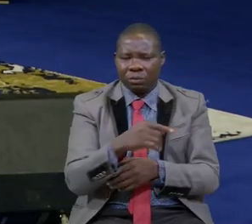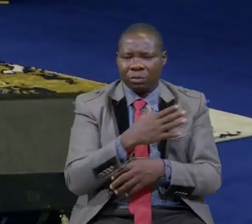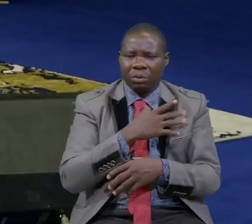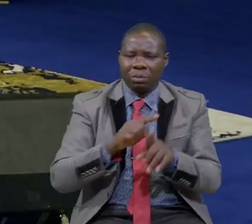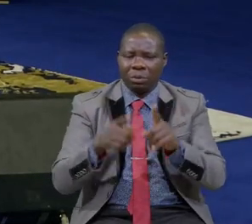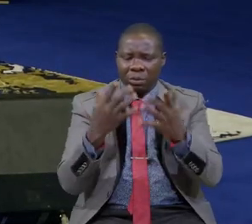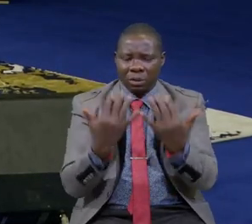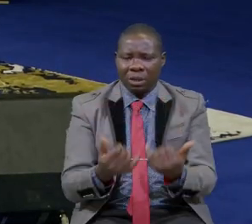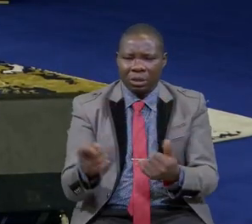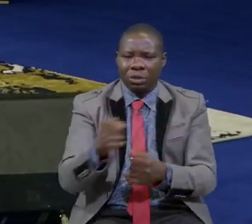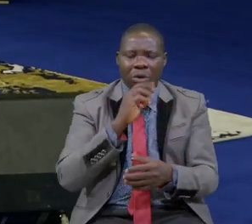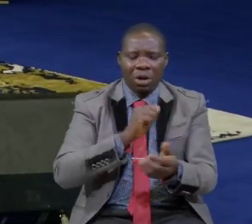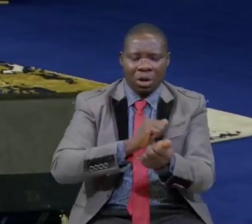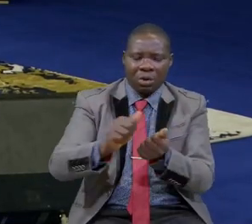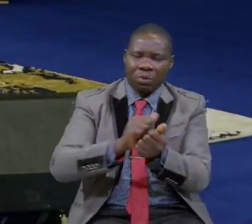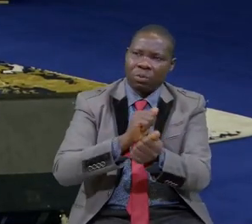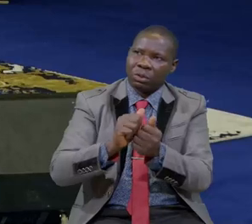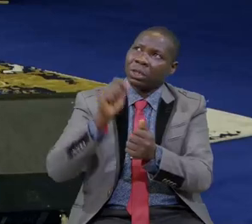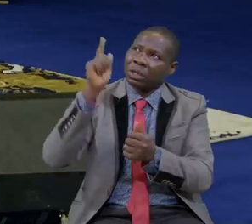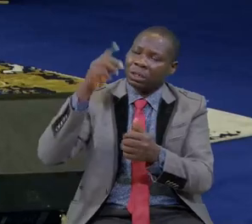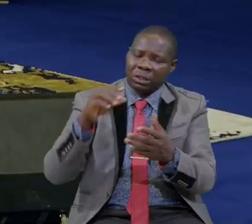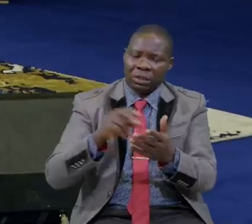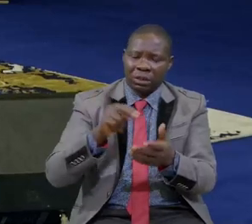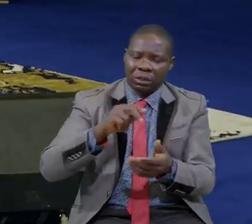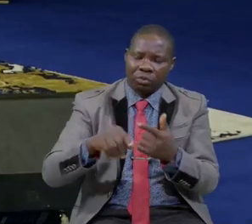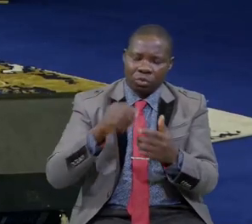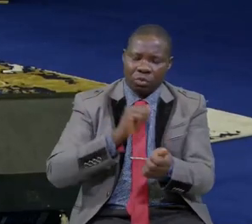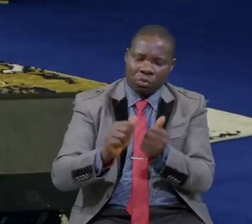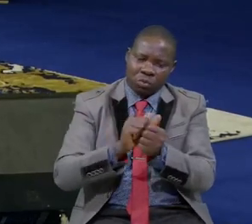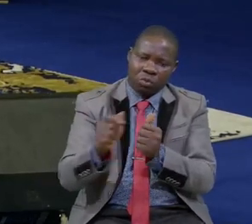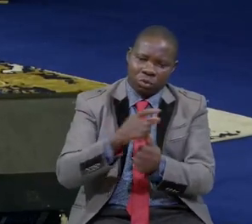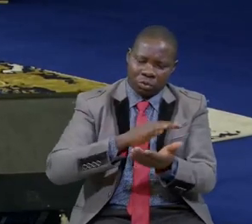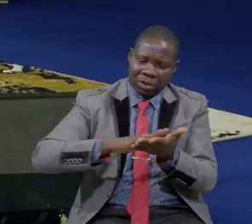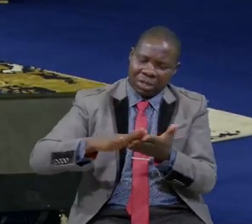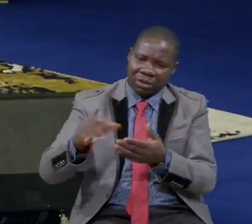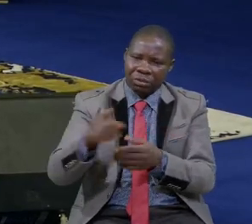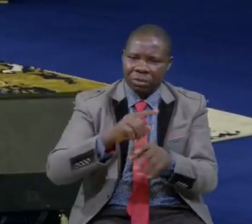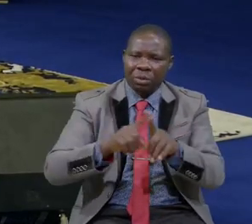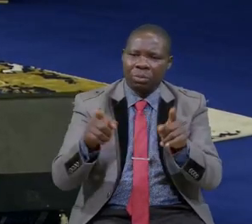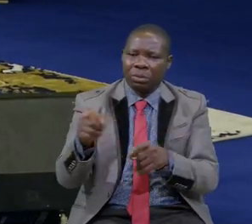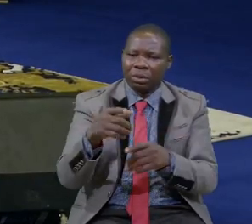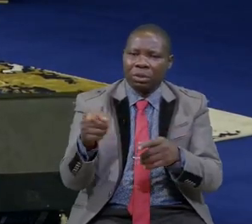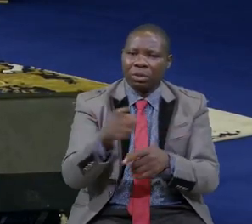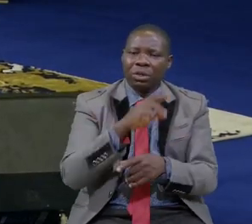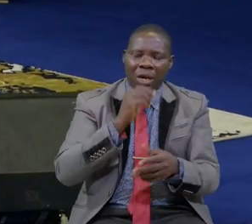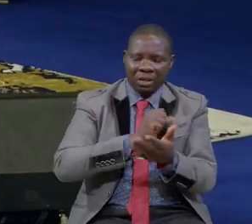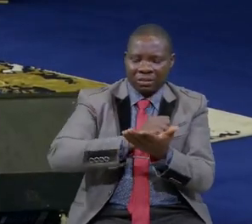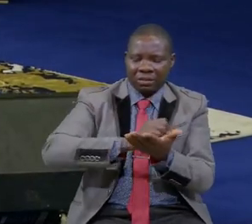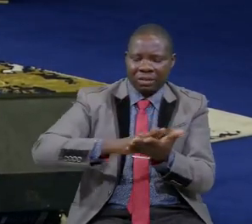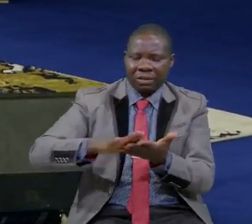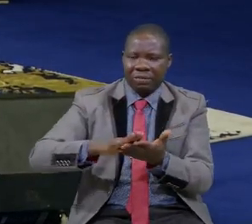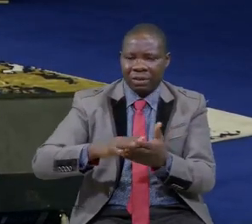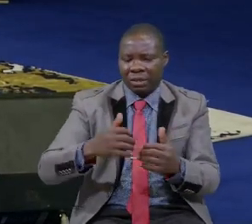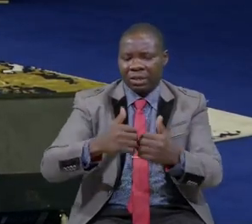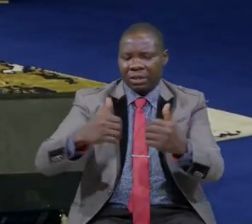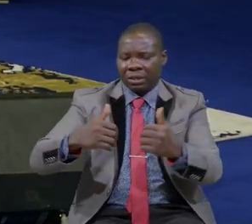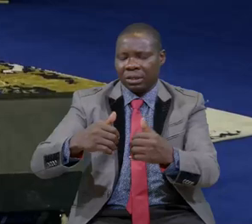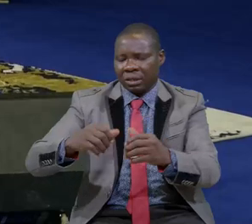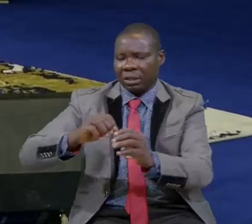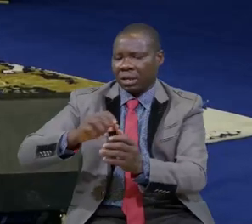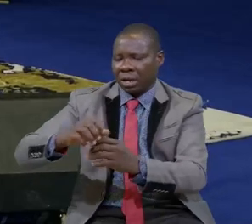He needs to wash you. He needs to cleanse you. But ye are sanctified, set apart. And